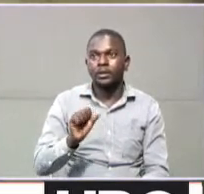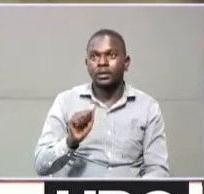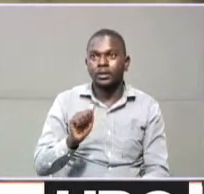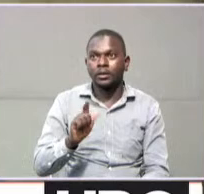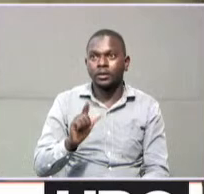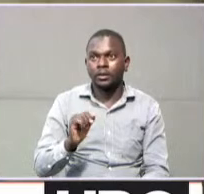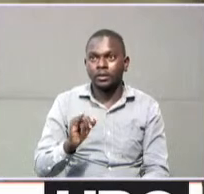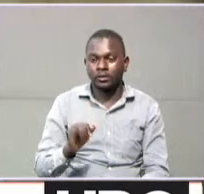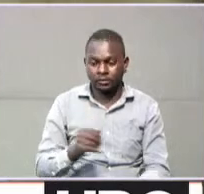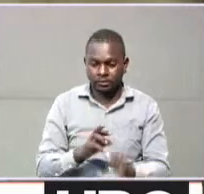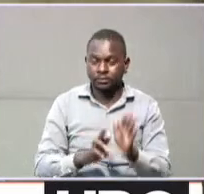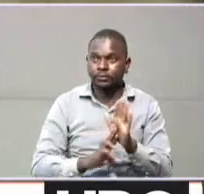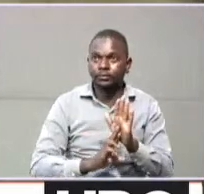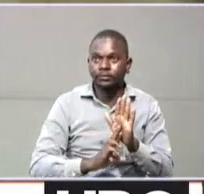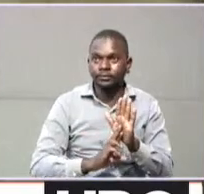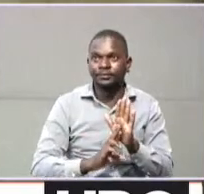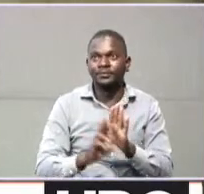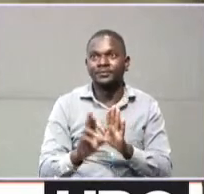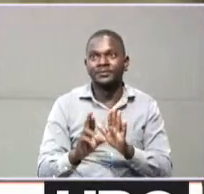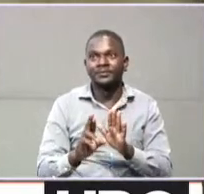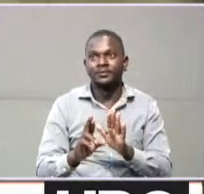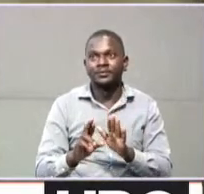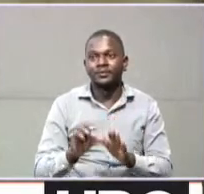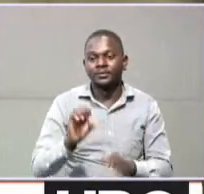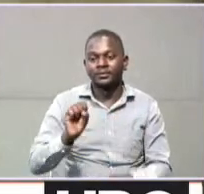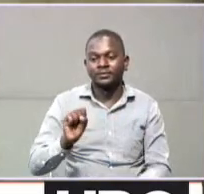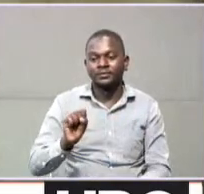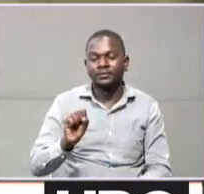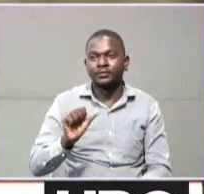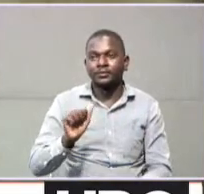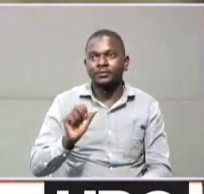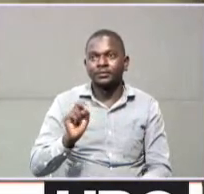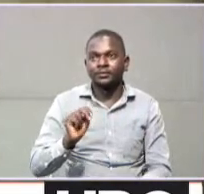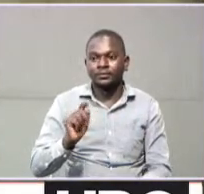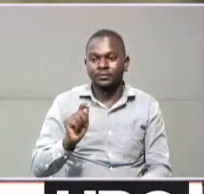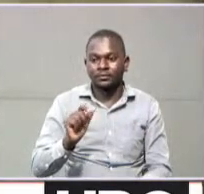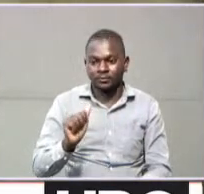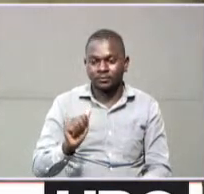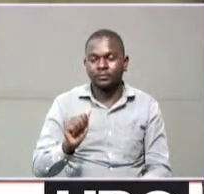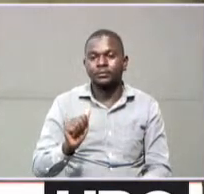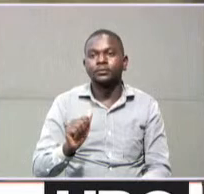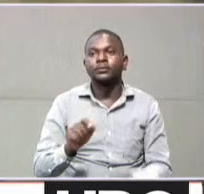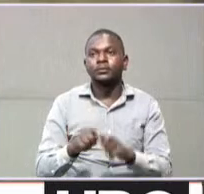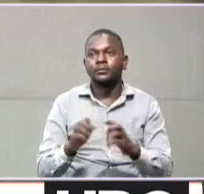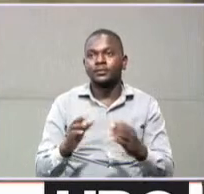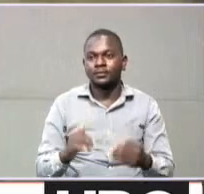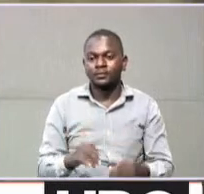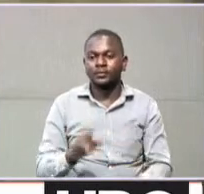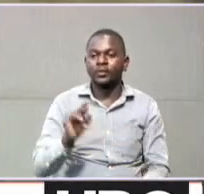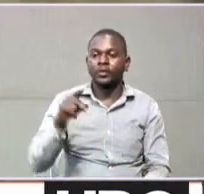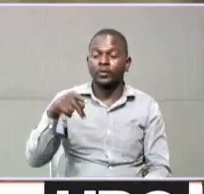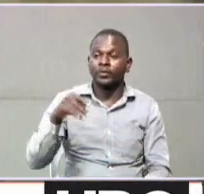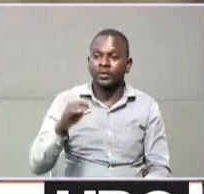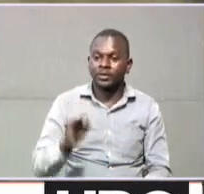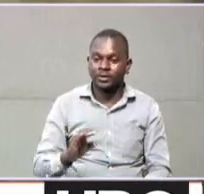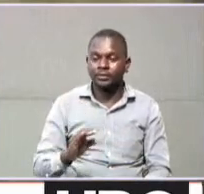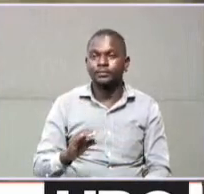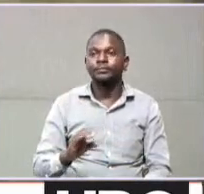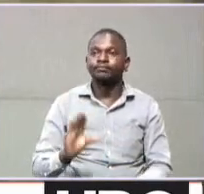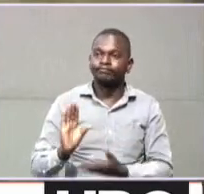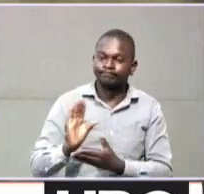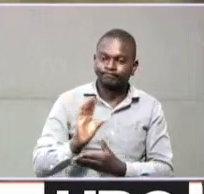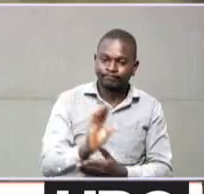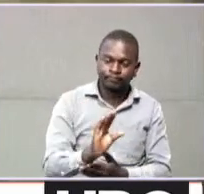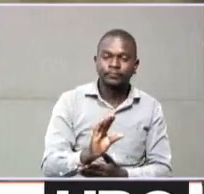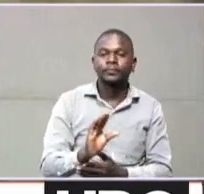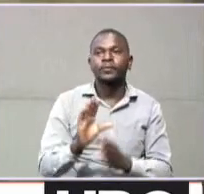by honorable santa and the one for upc will